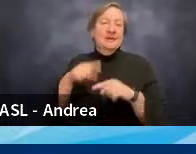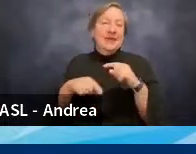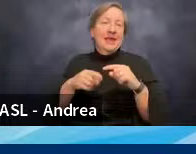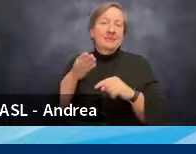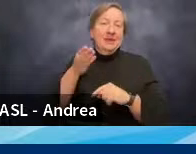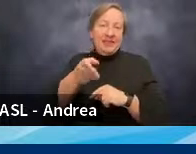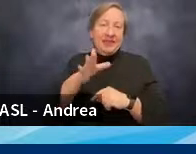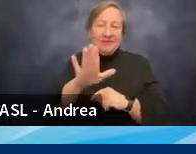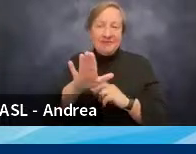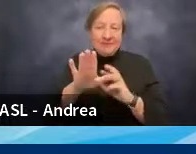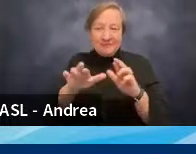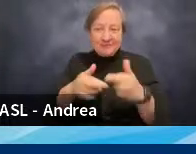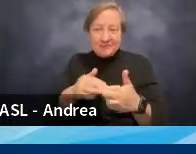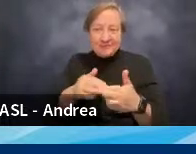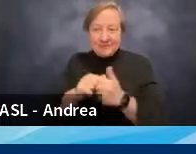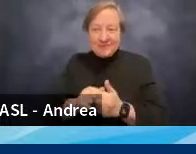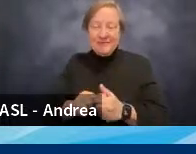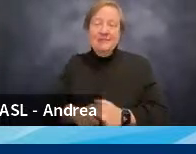room.